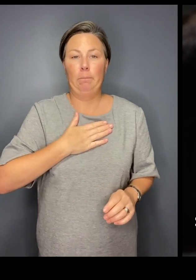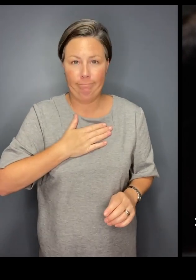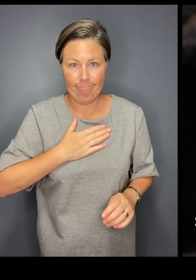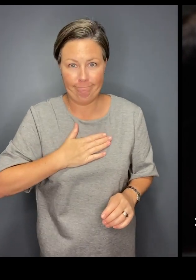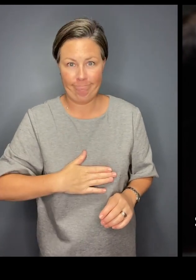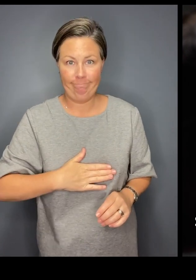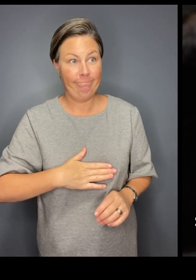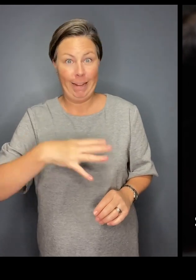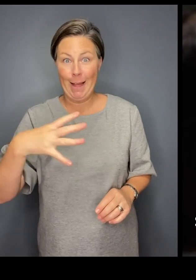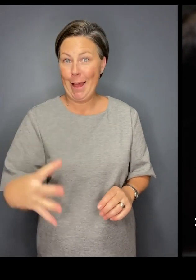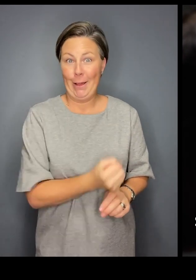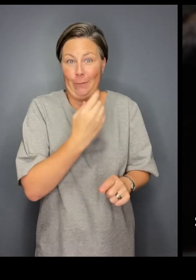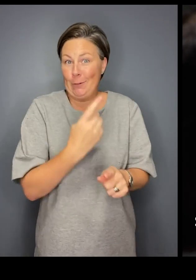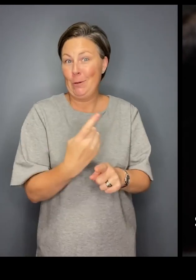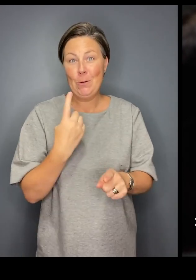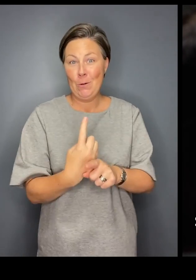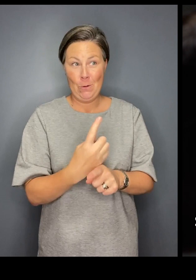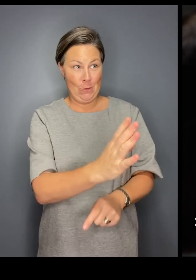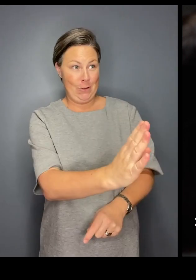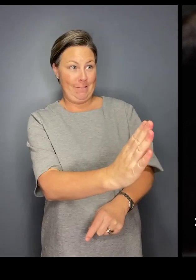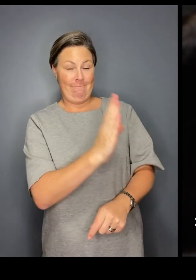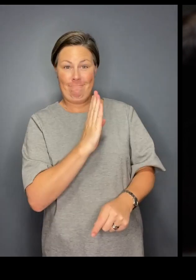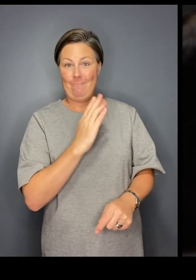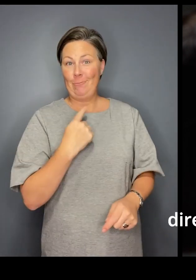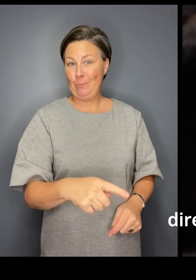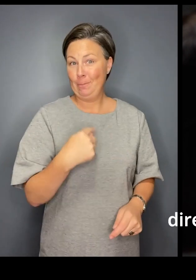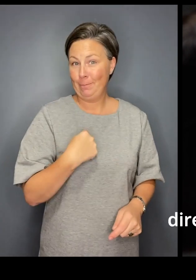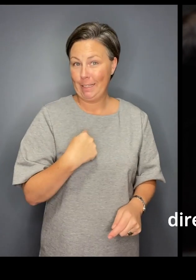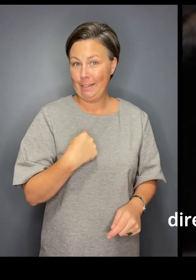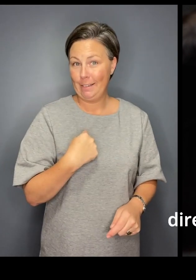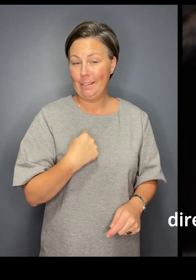the staff have to